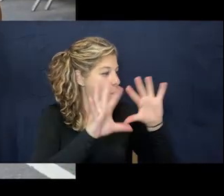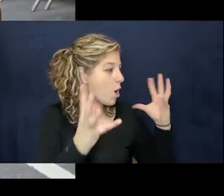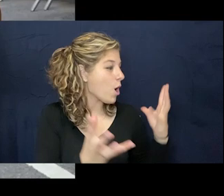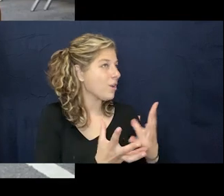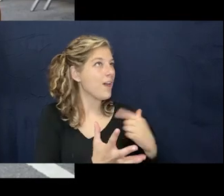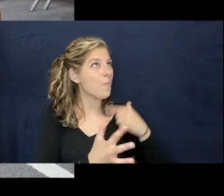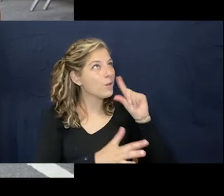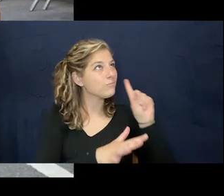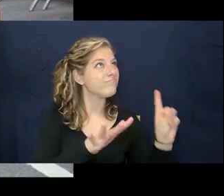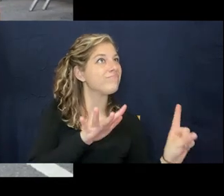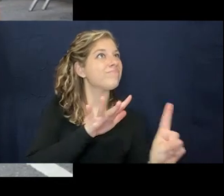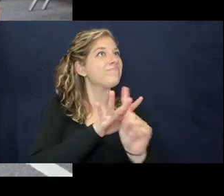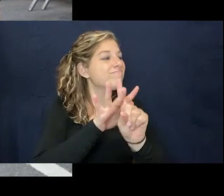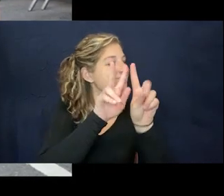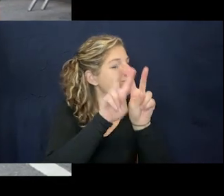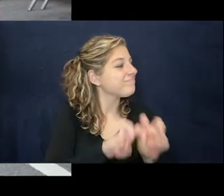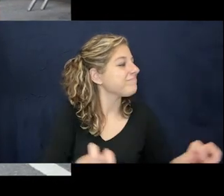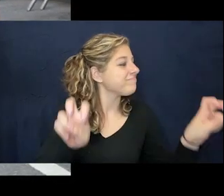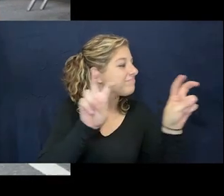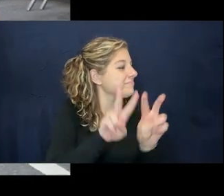So let me into your